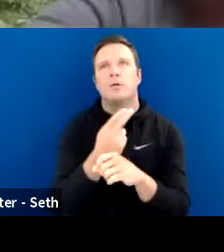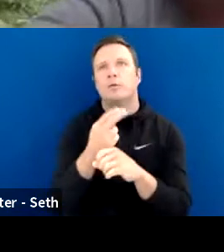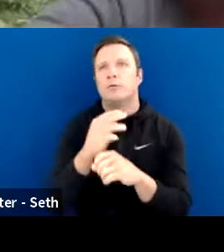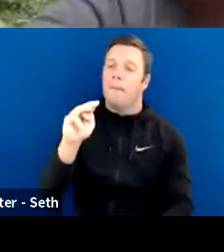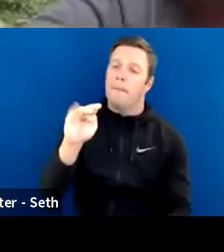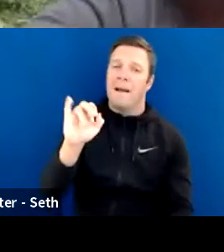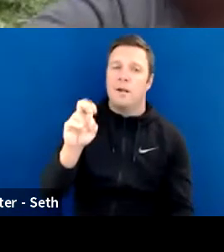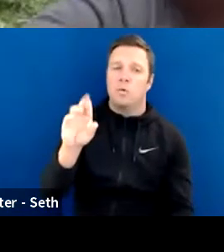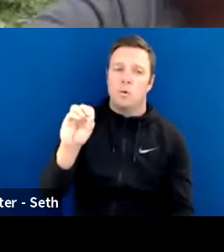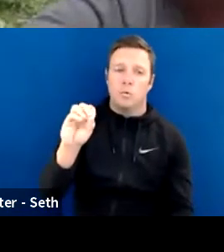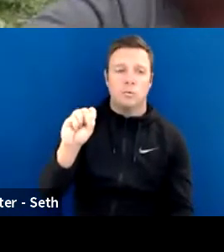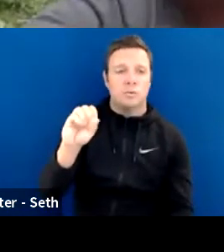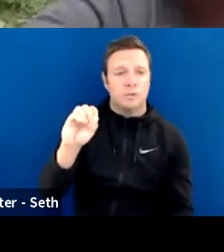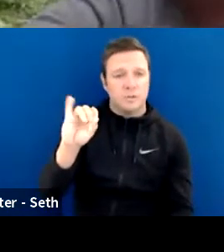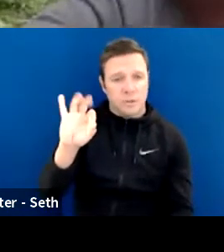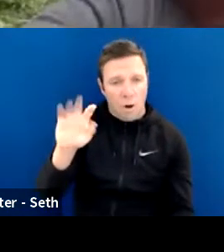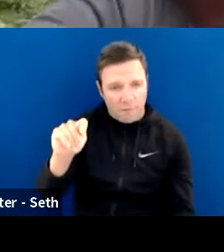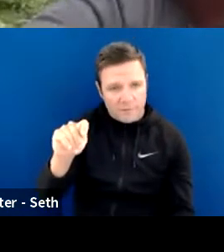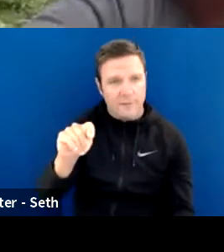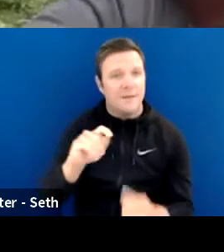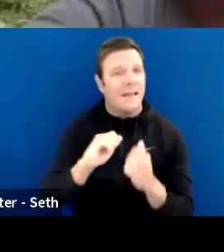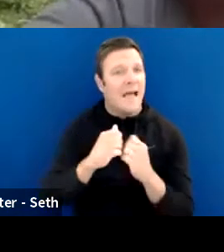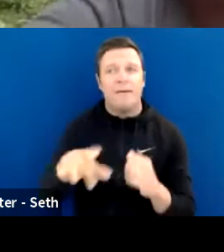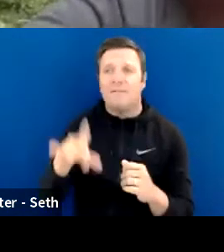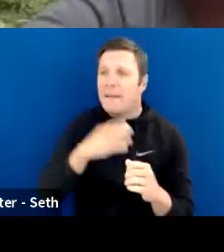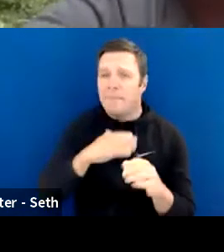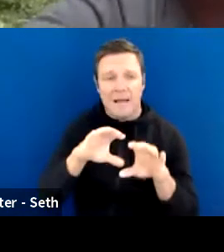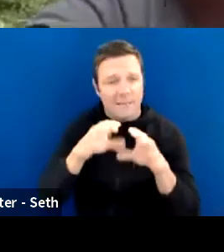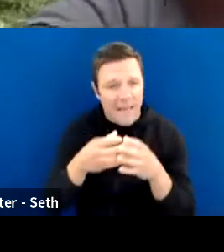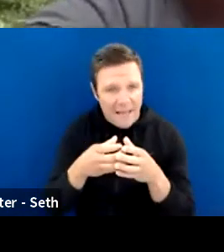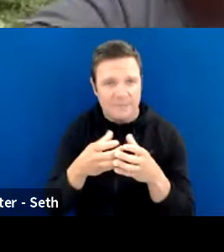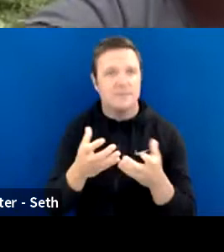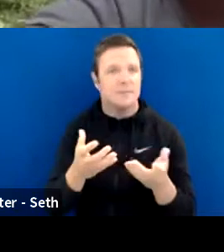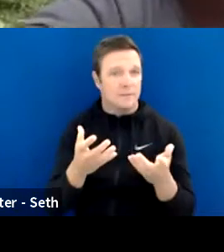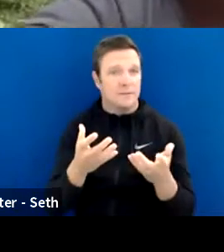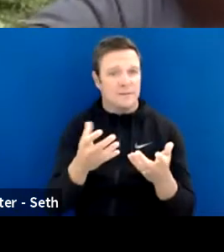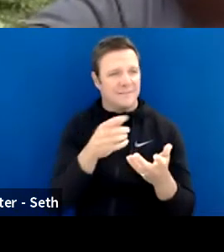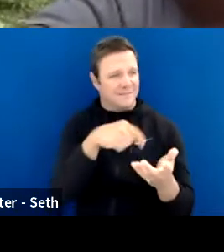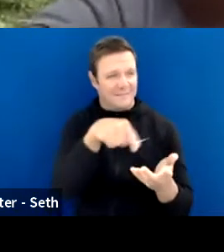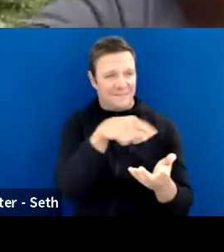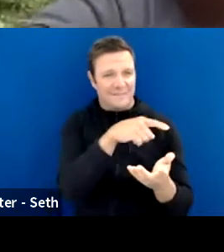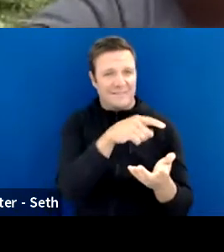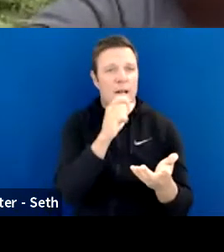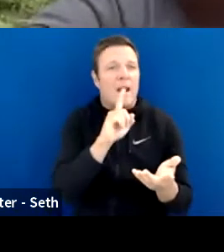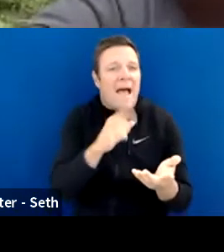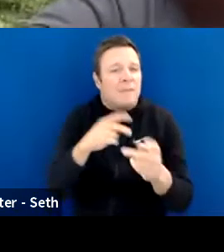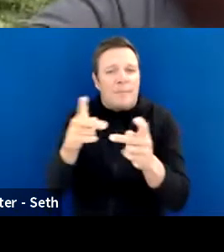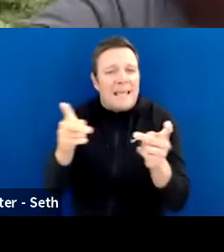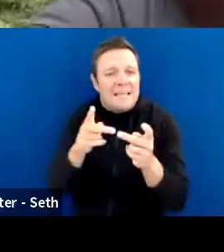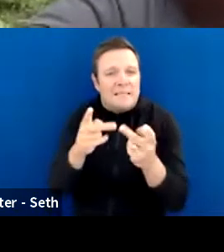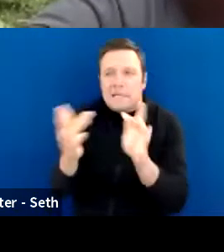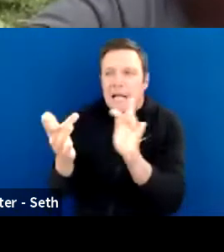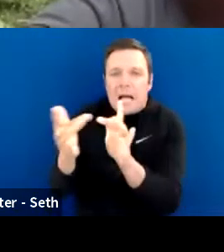or how to find my classes. And they don't really have a place to go. And maybe